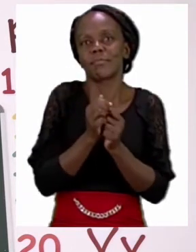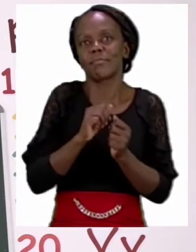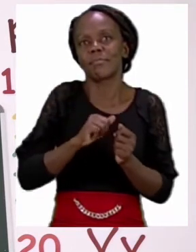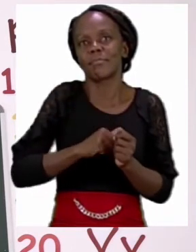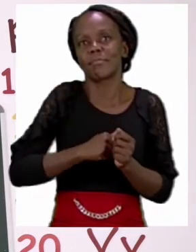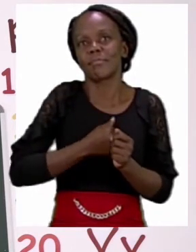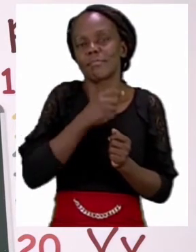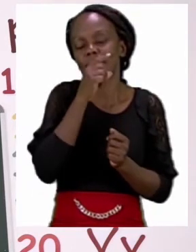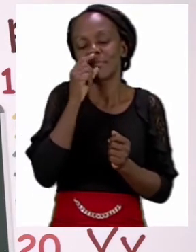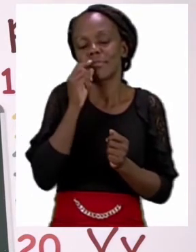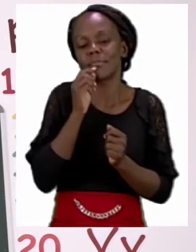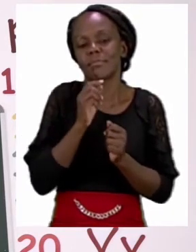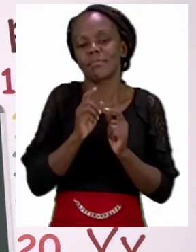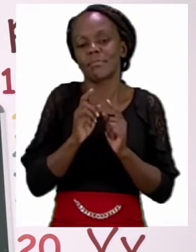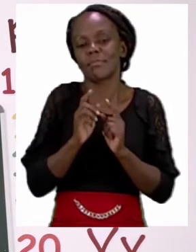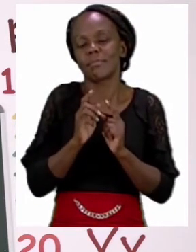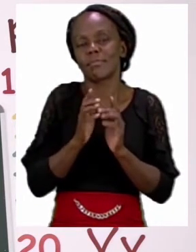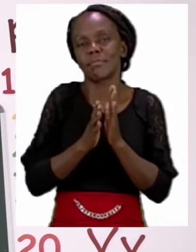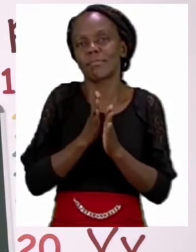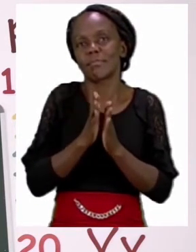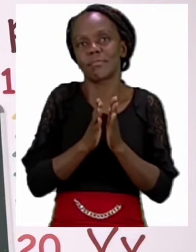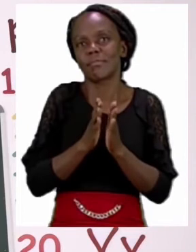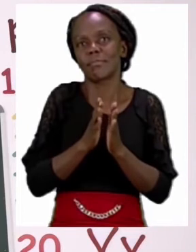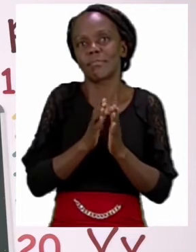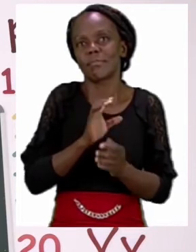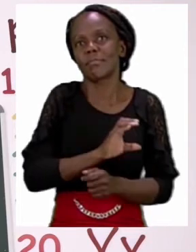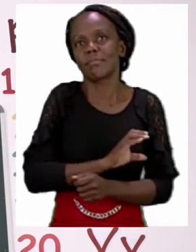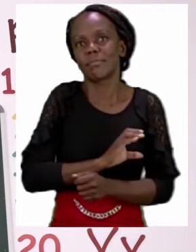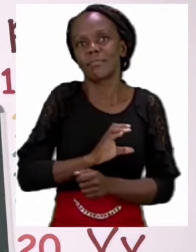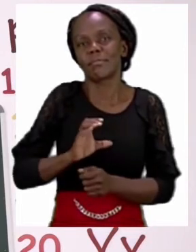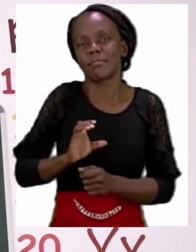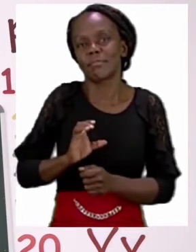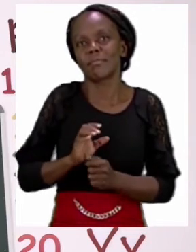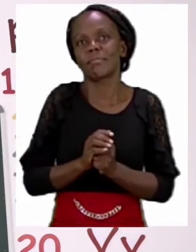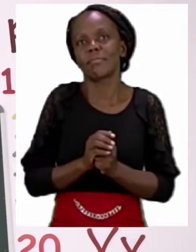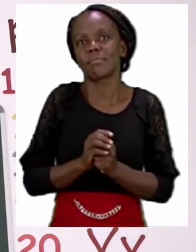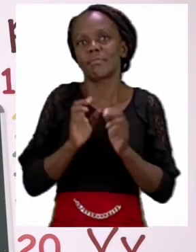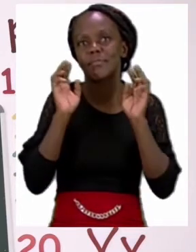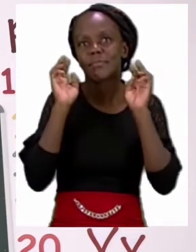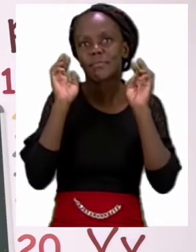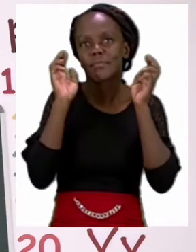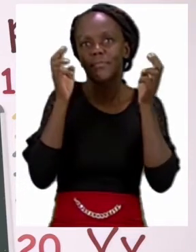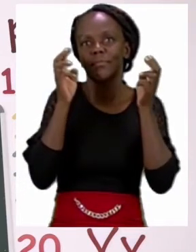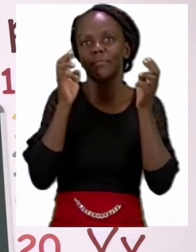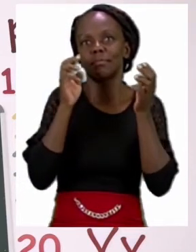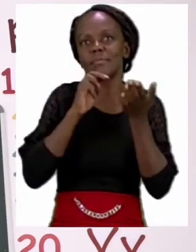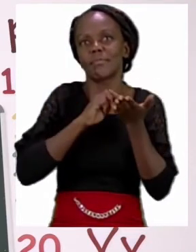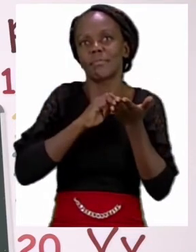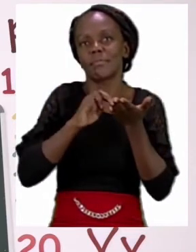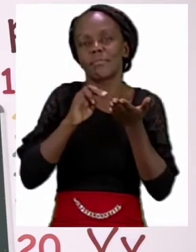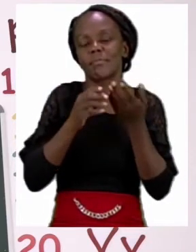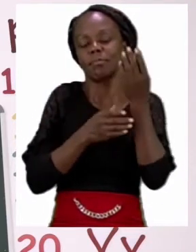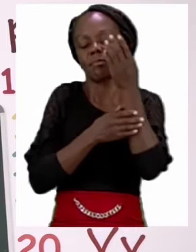and thank you so much for joining me today. Our theme this week is